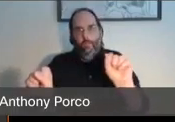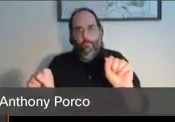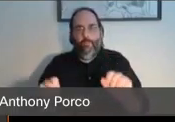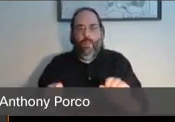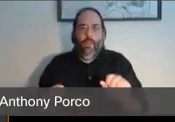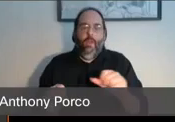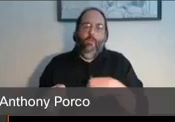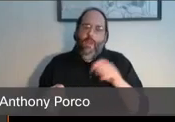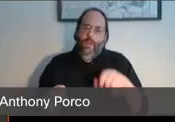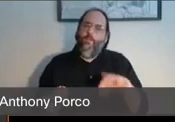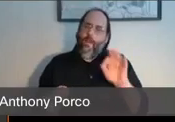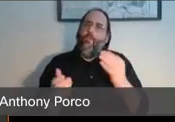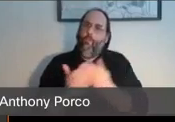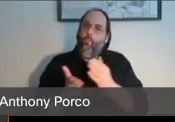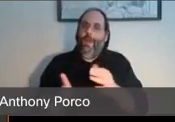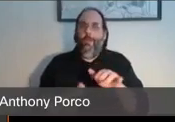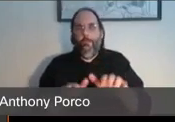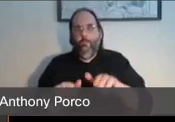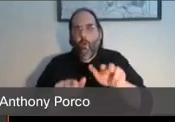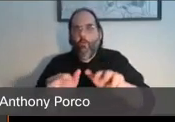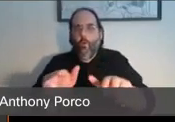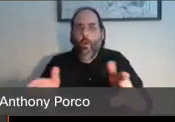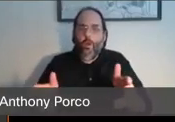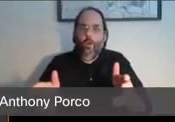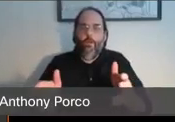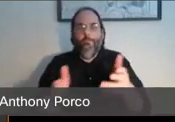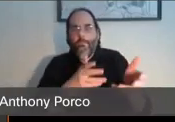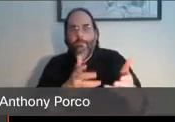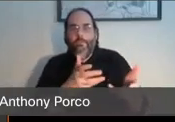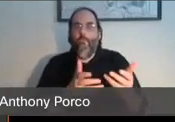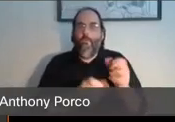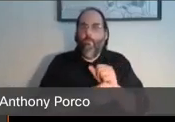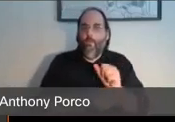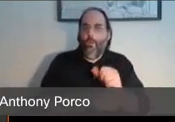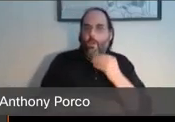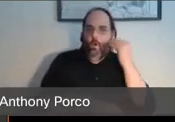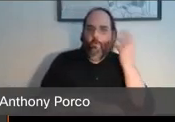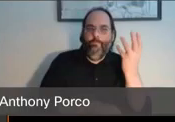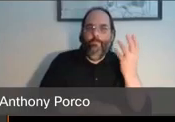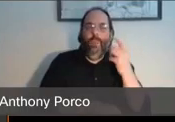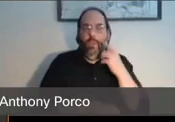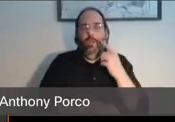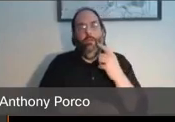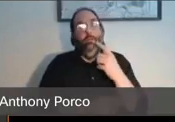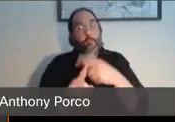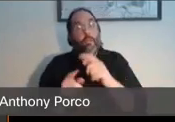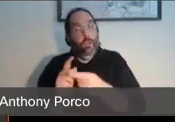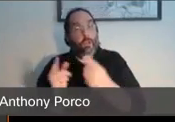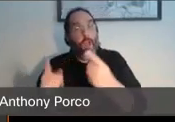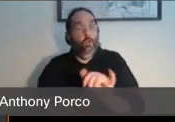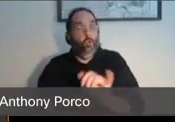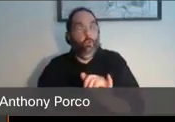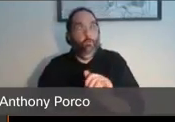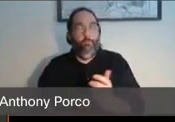all had to discover our new rhythms for dealing with working from home. And I think we've experienced some positive changes as